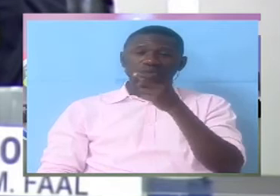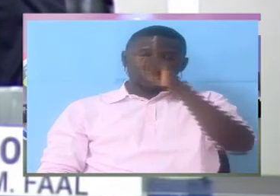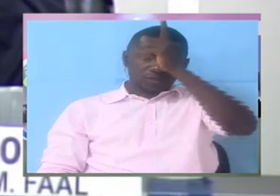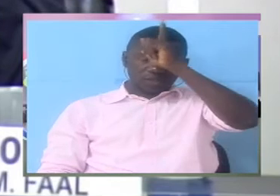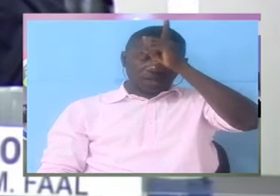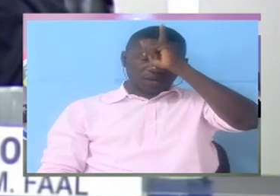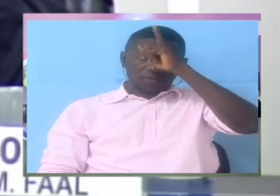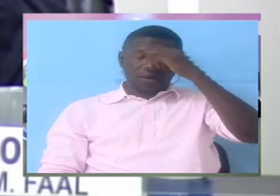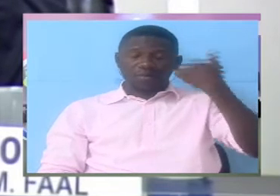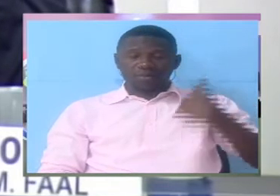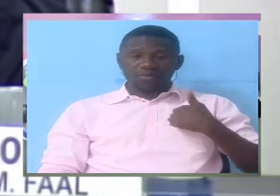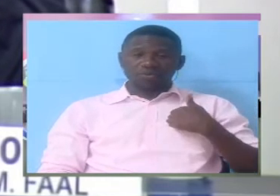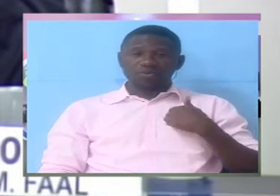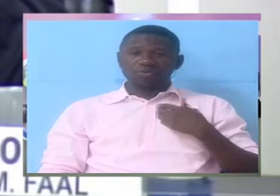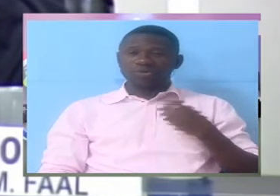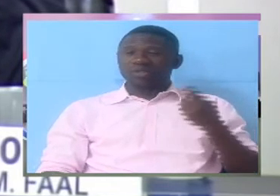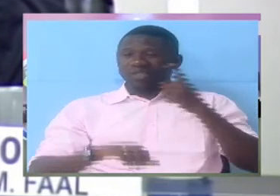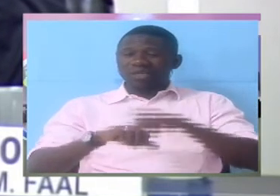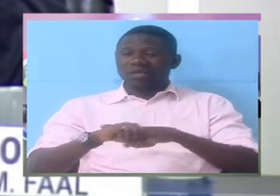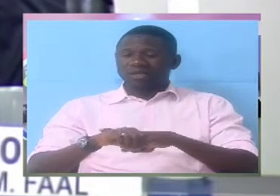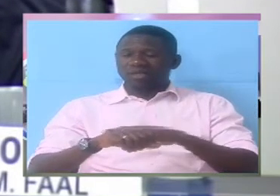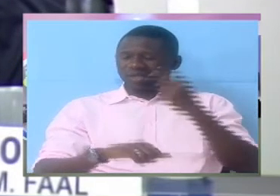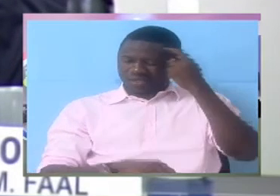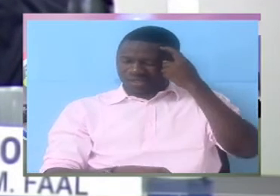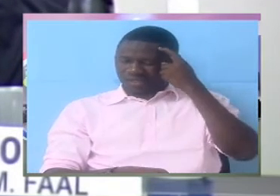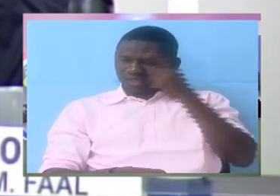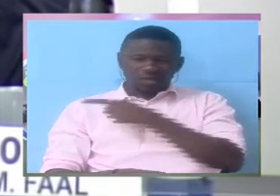to the extent that I was considered